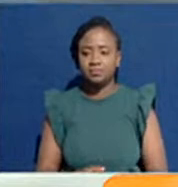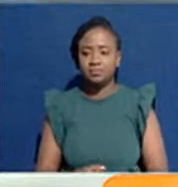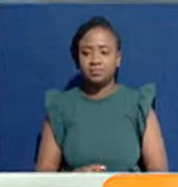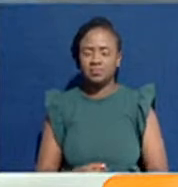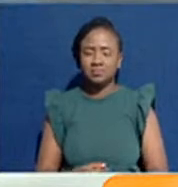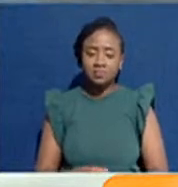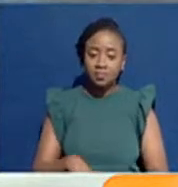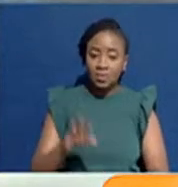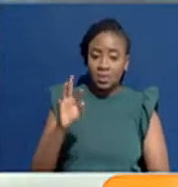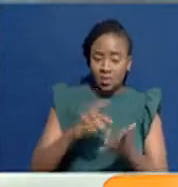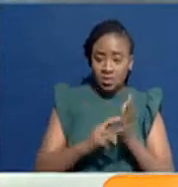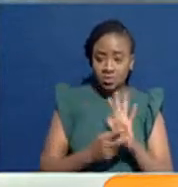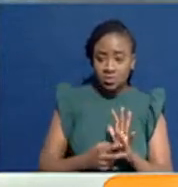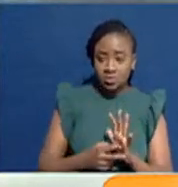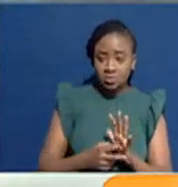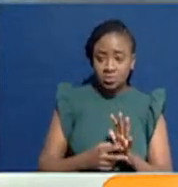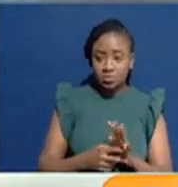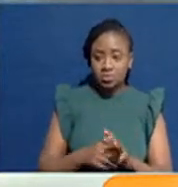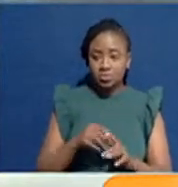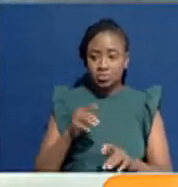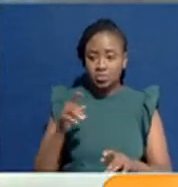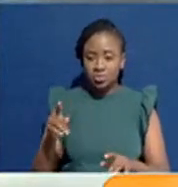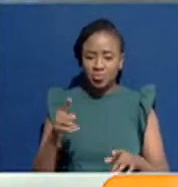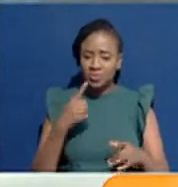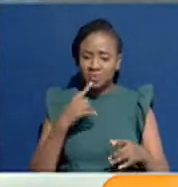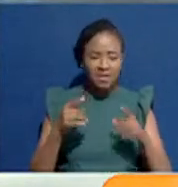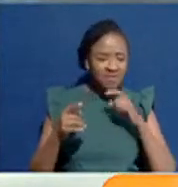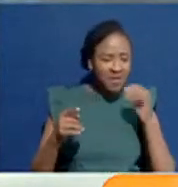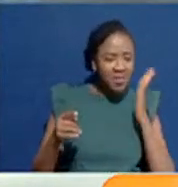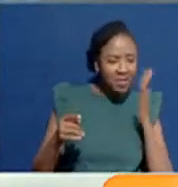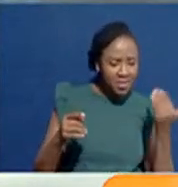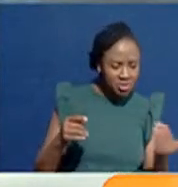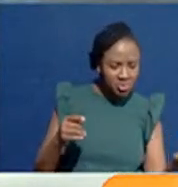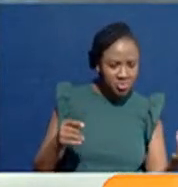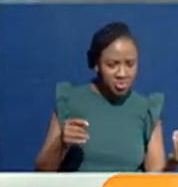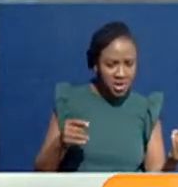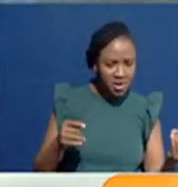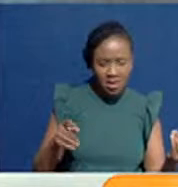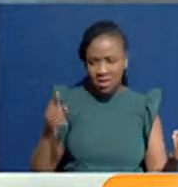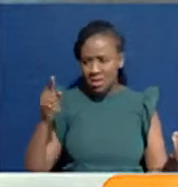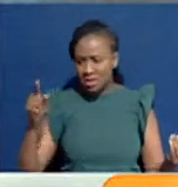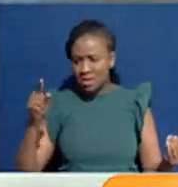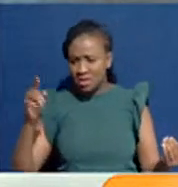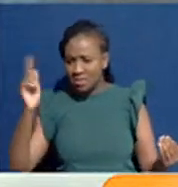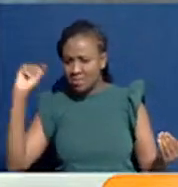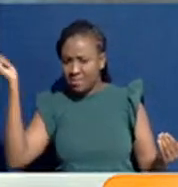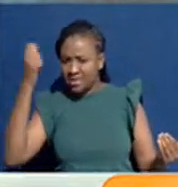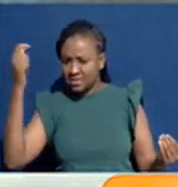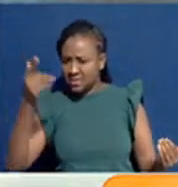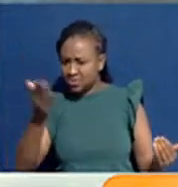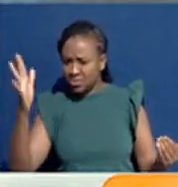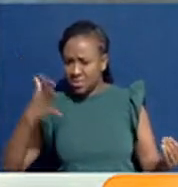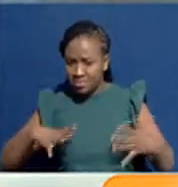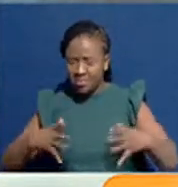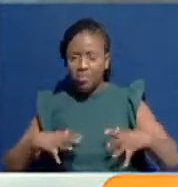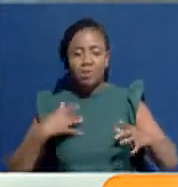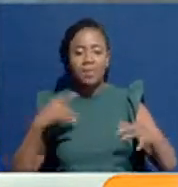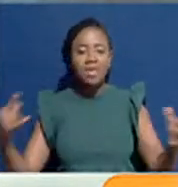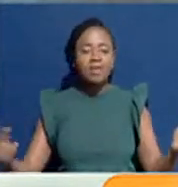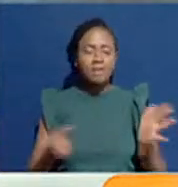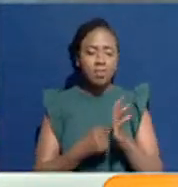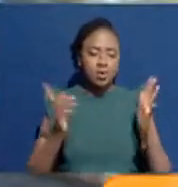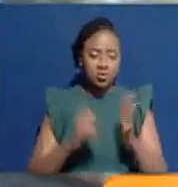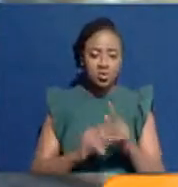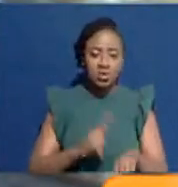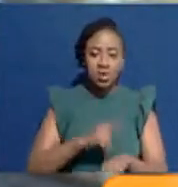children, a president and the citizens, I mean, No, what I'm trying to say is this, that when you are leading a team,